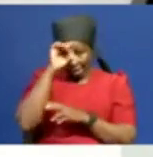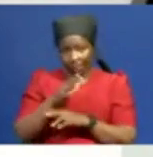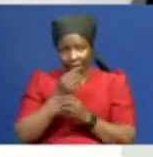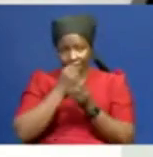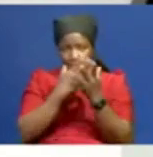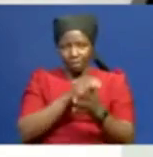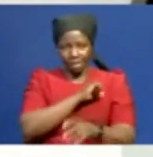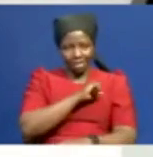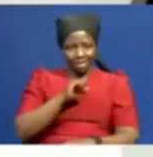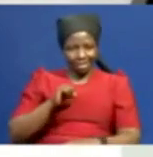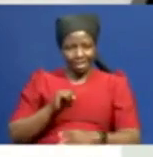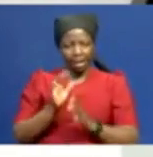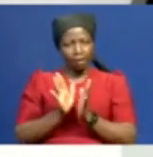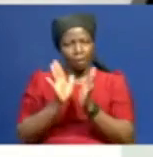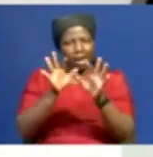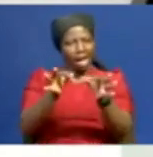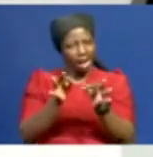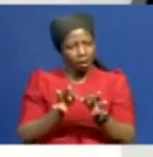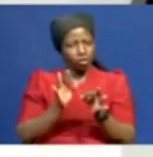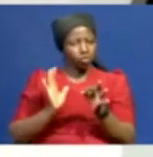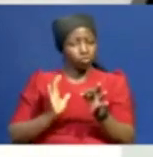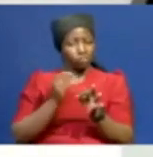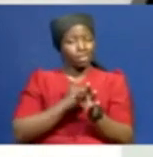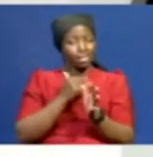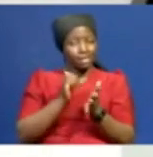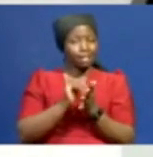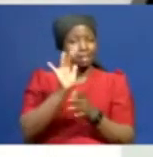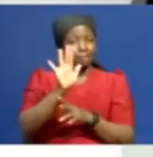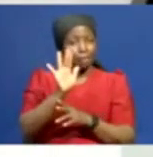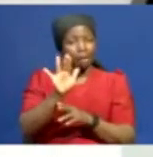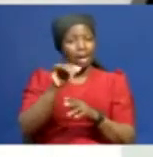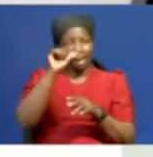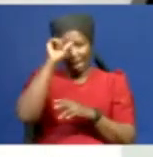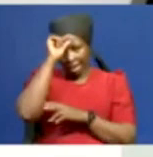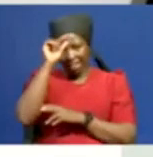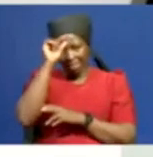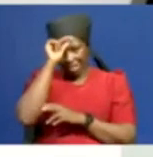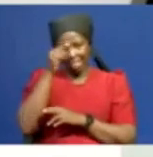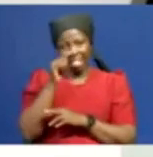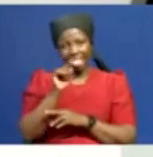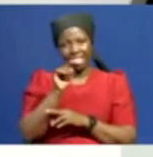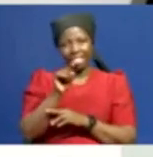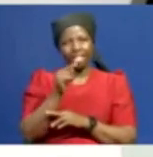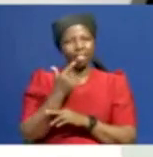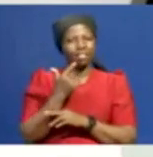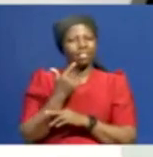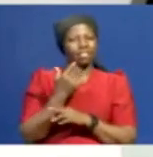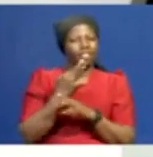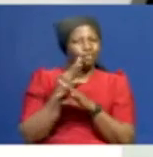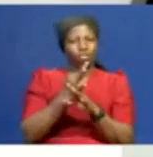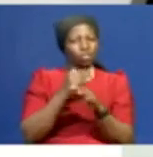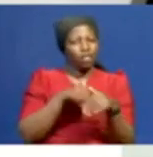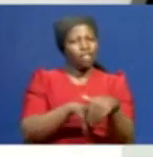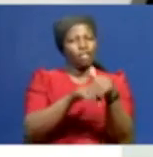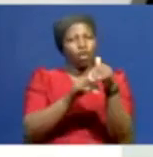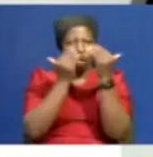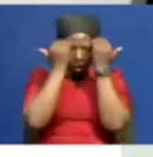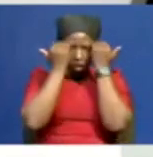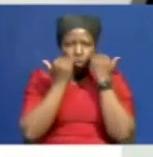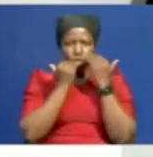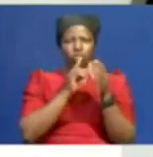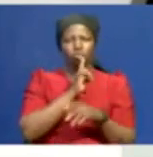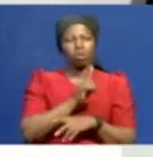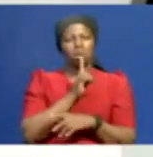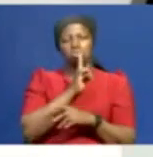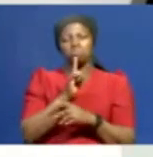Public Accounts Committee that his administration was tied by a court order and therefore unable to exit an